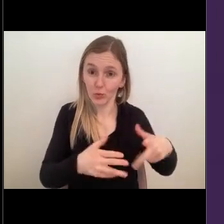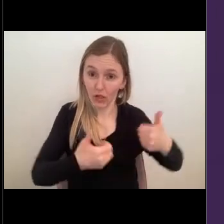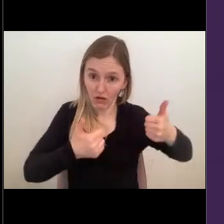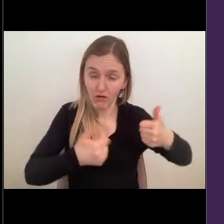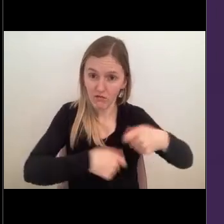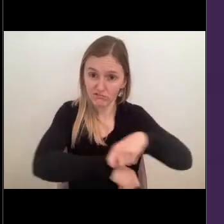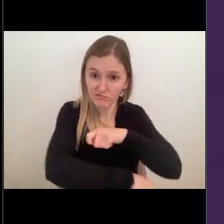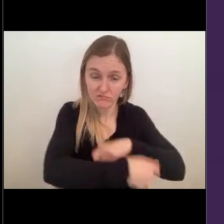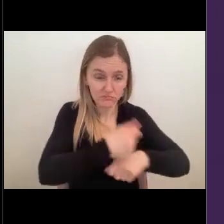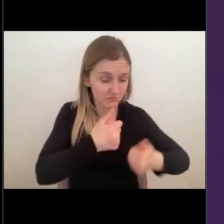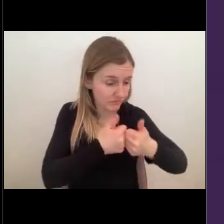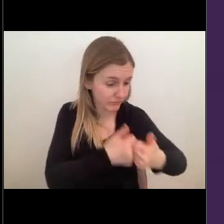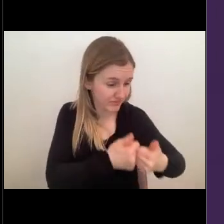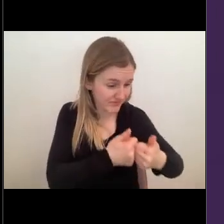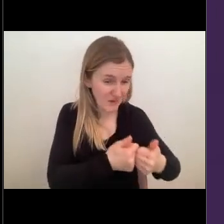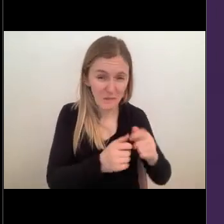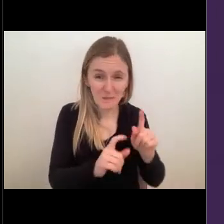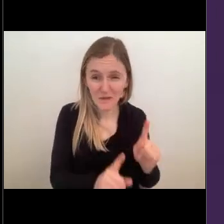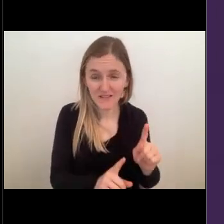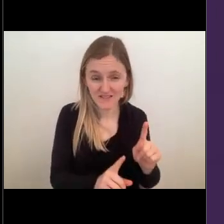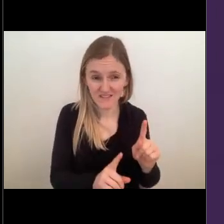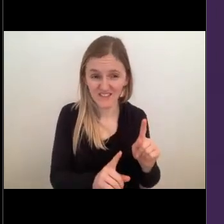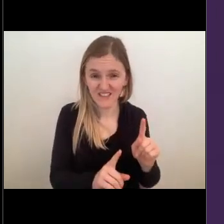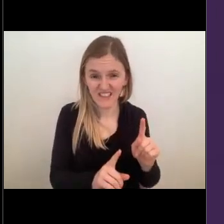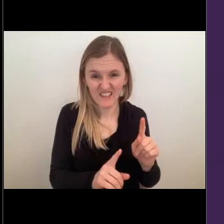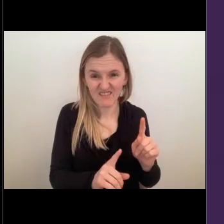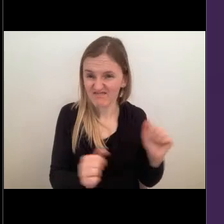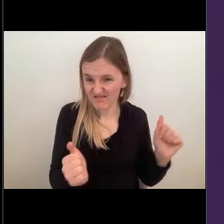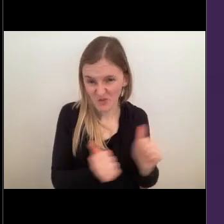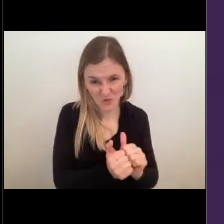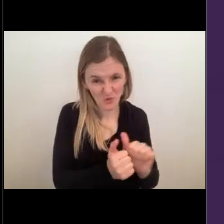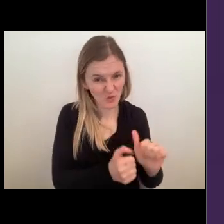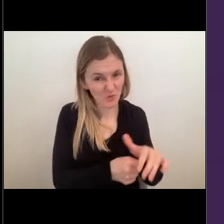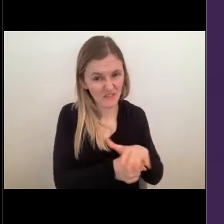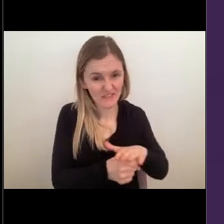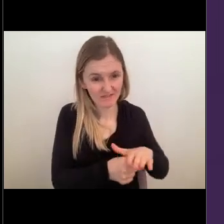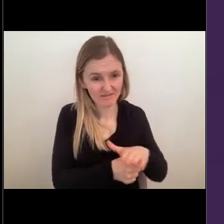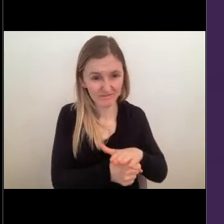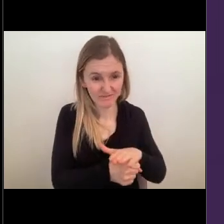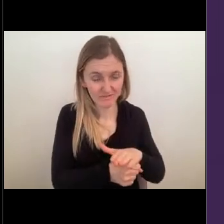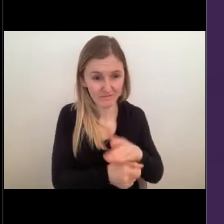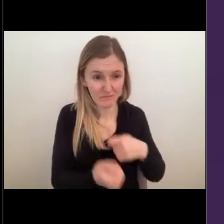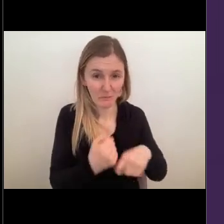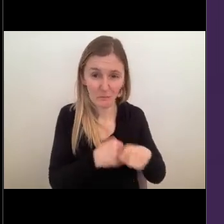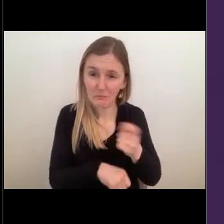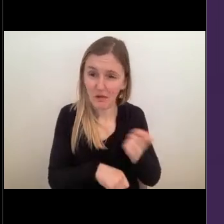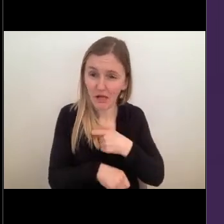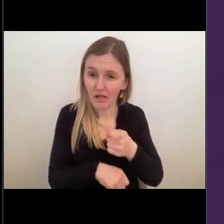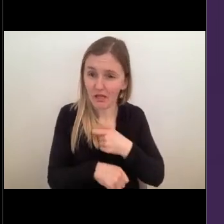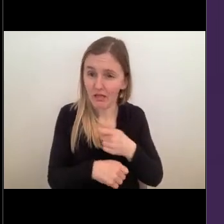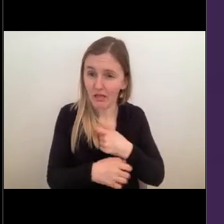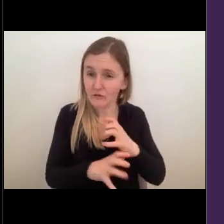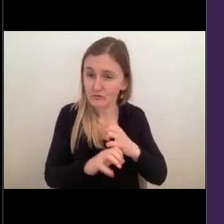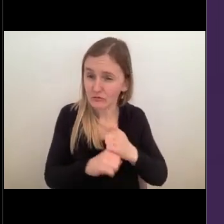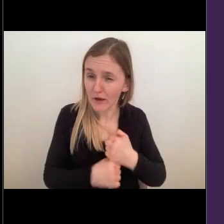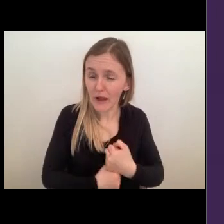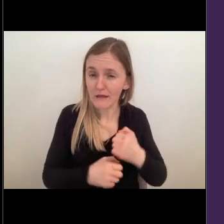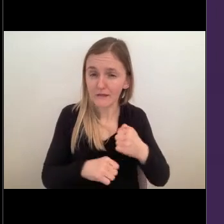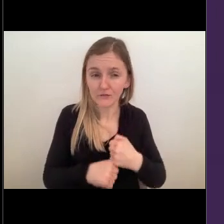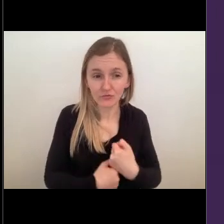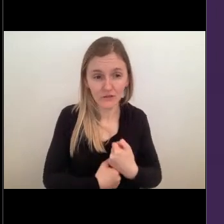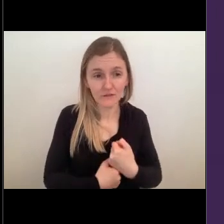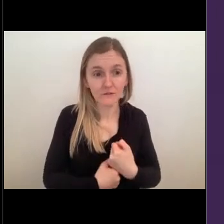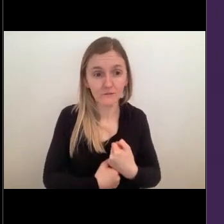neither of them were very successful placements for her, and caused a lot of anxiety and stress. We worked